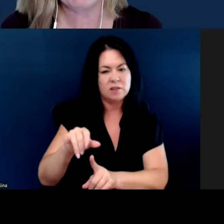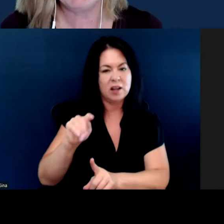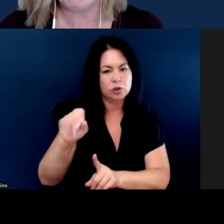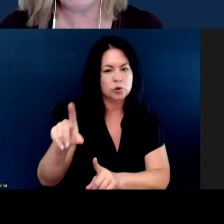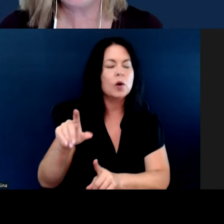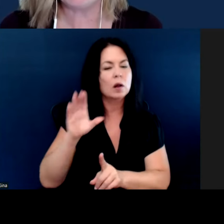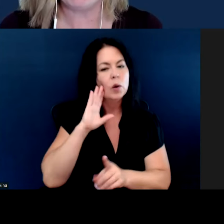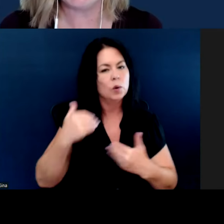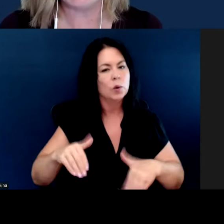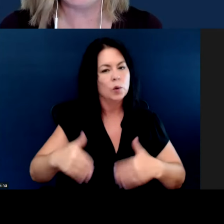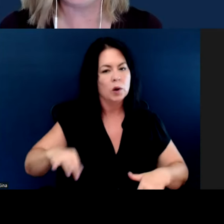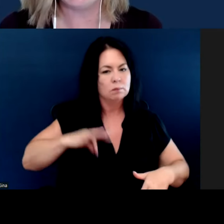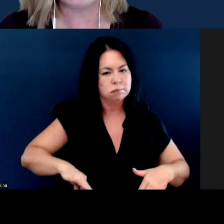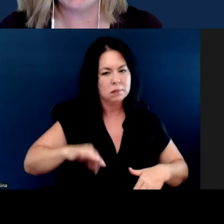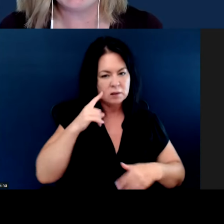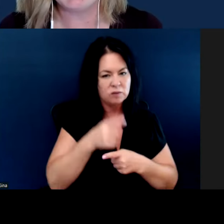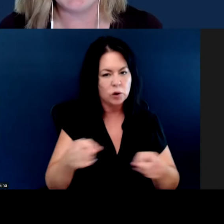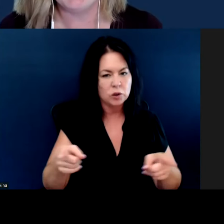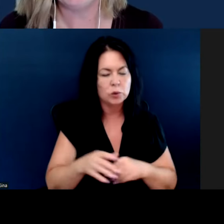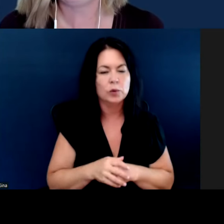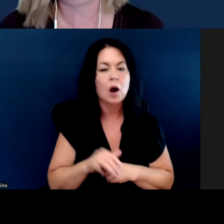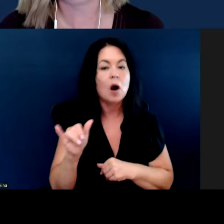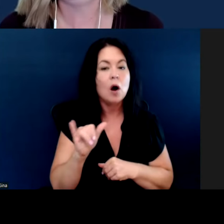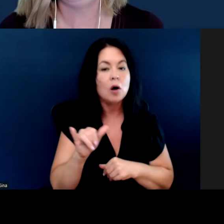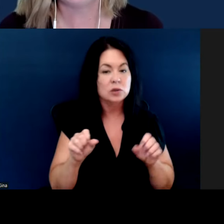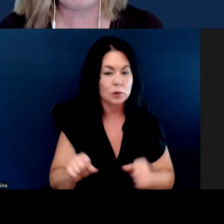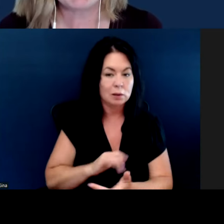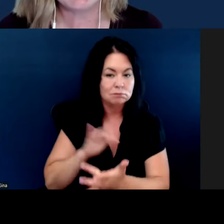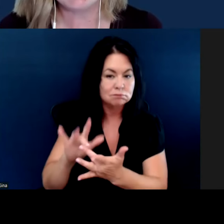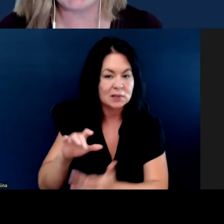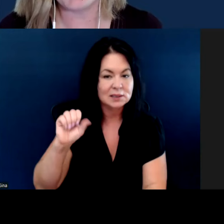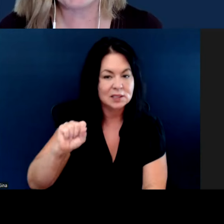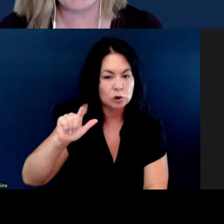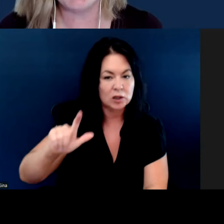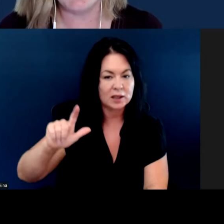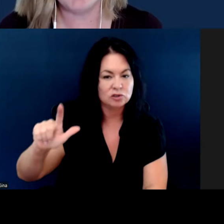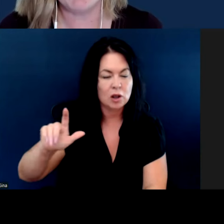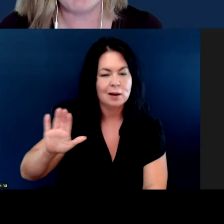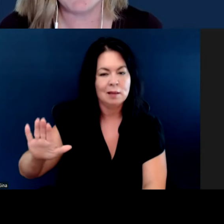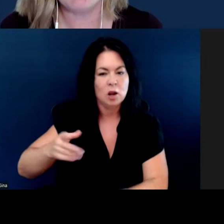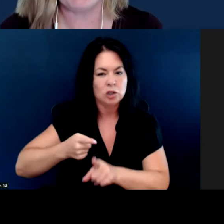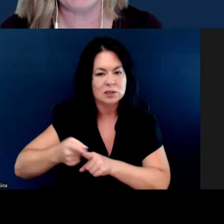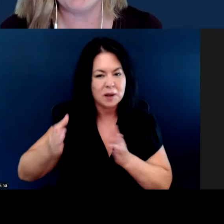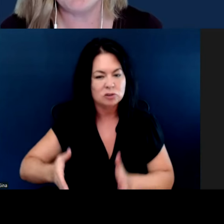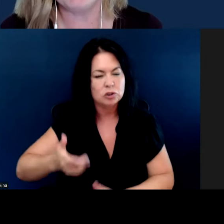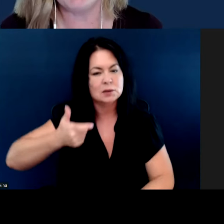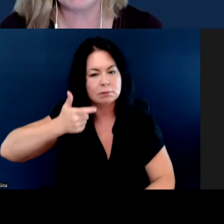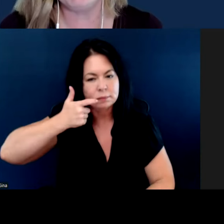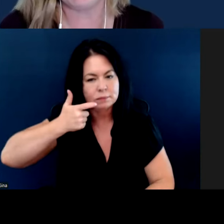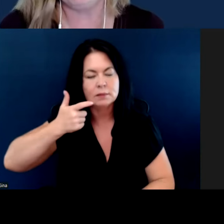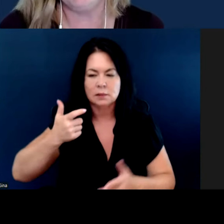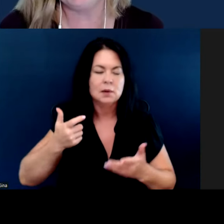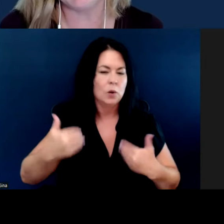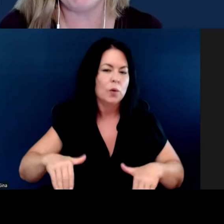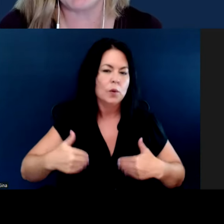you. Also, contacting the senior linkage line. The specialists there are great at helping walk you through what can